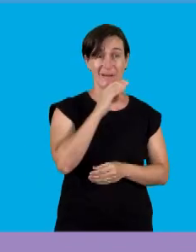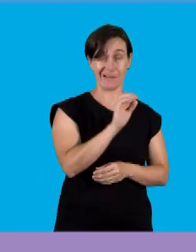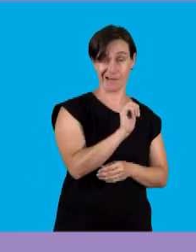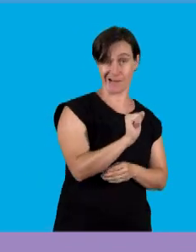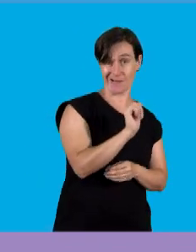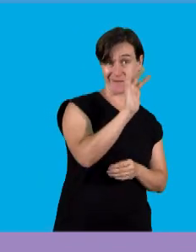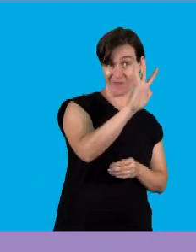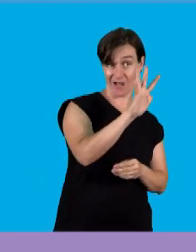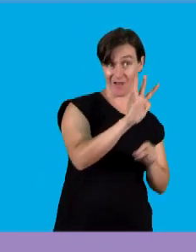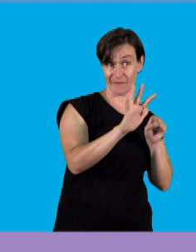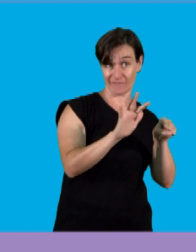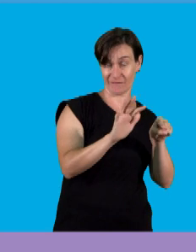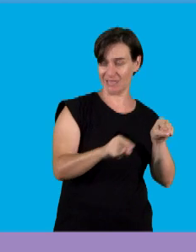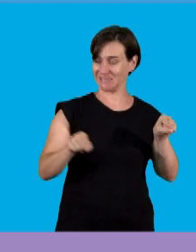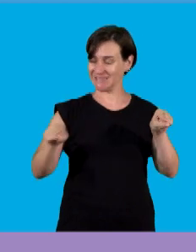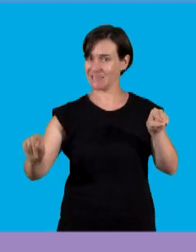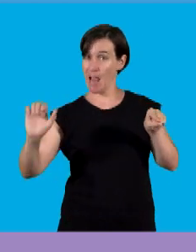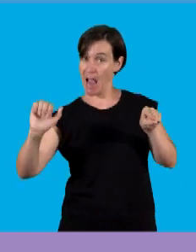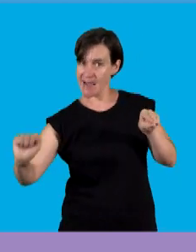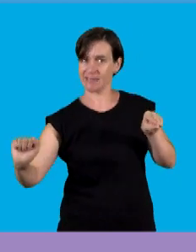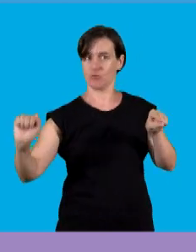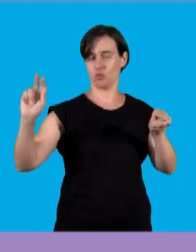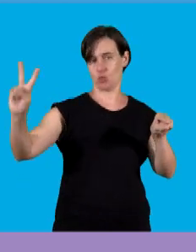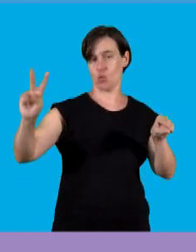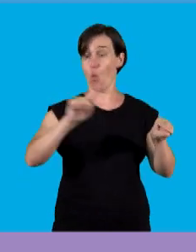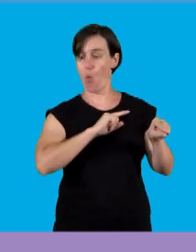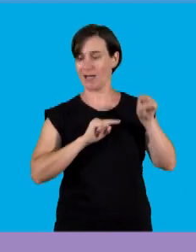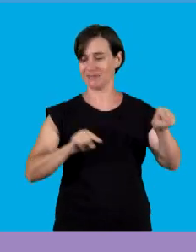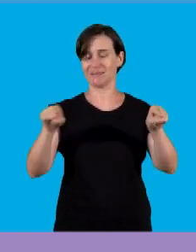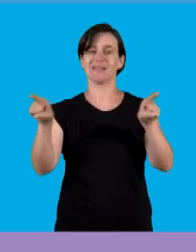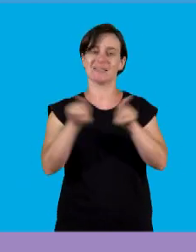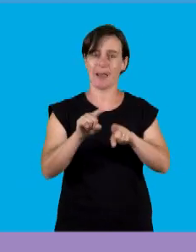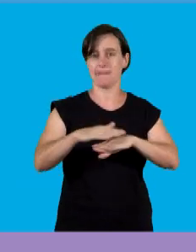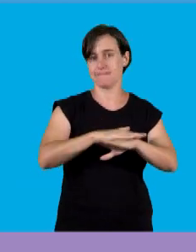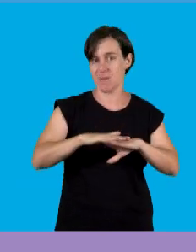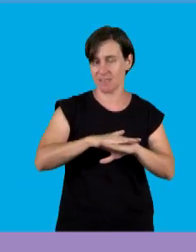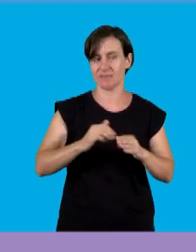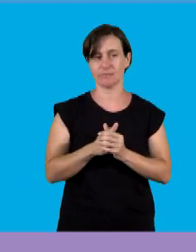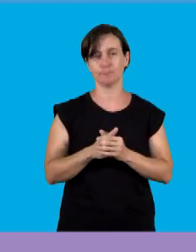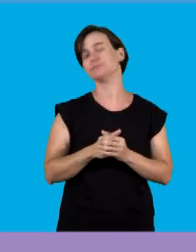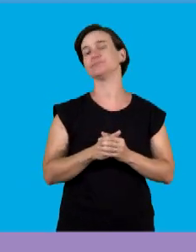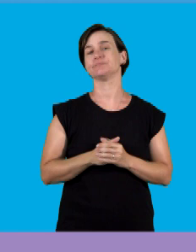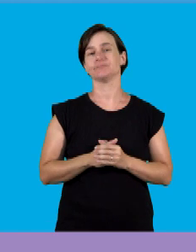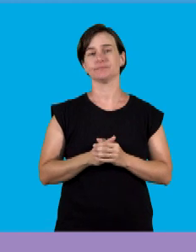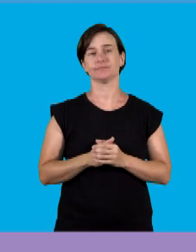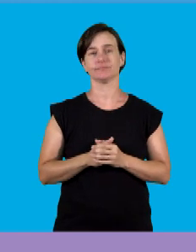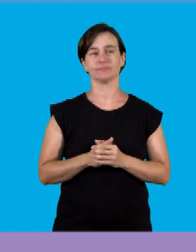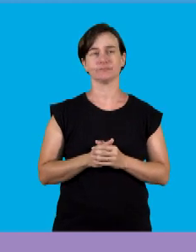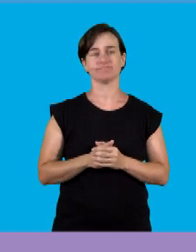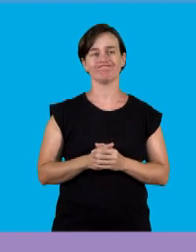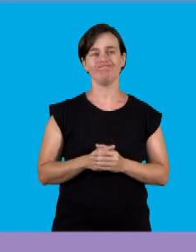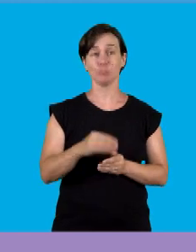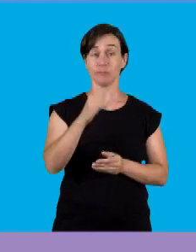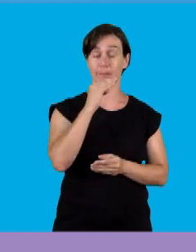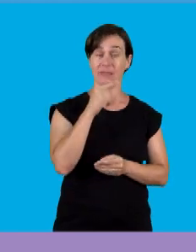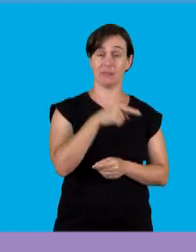with the a exponent 2. So how are we going to work at this. Now, looking at the